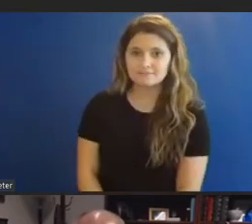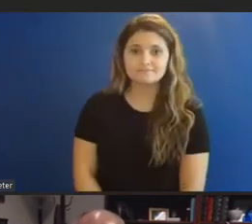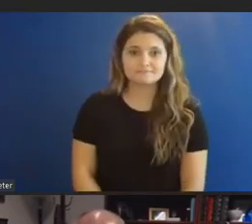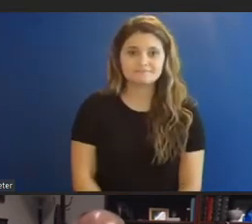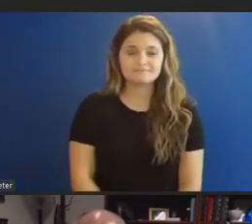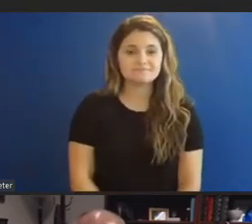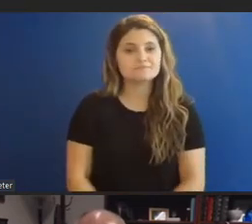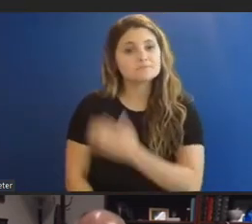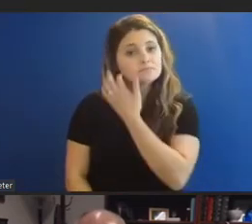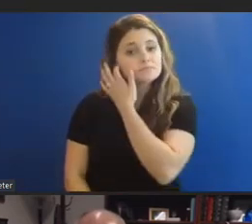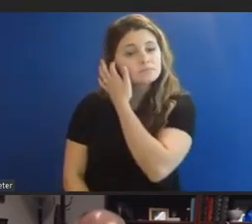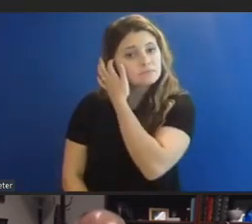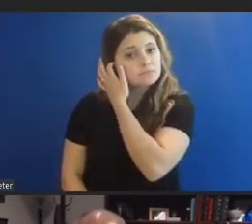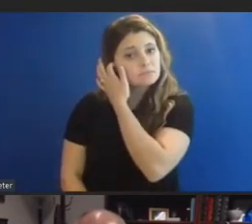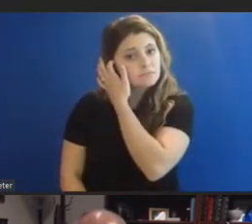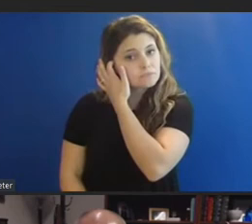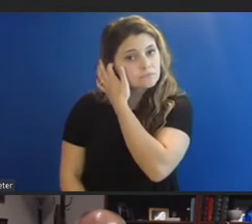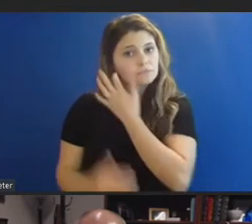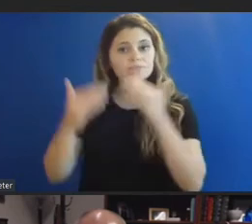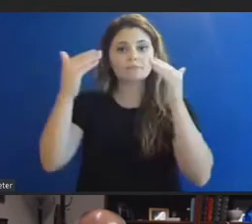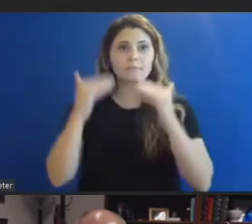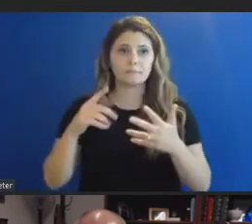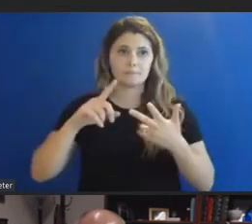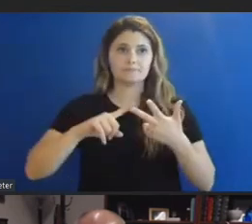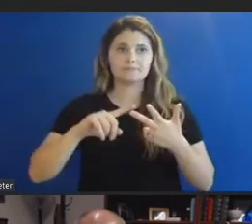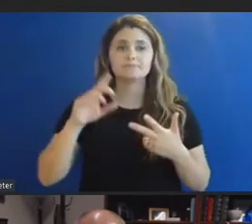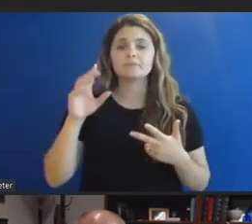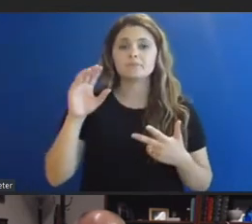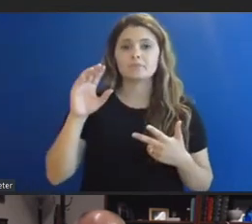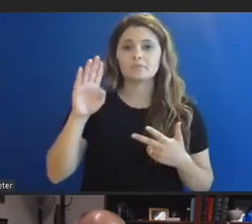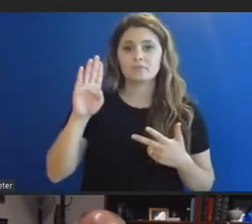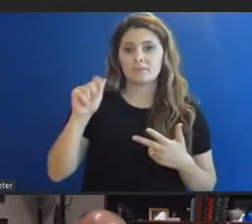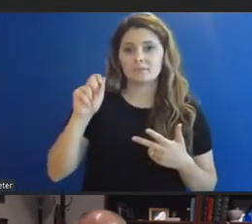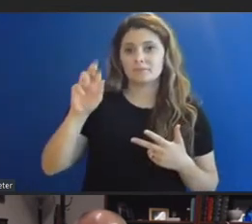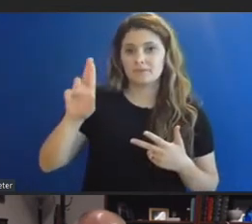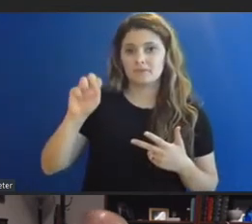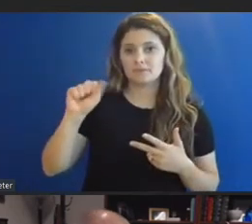Thank you. Now we go to Blair Sable with Fox 34.